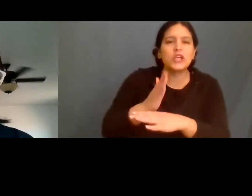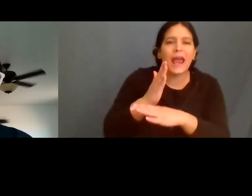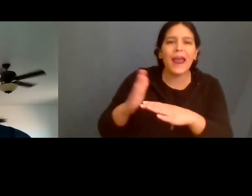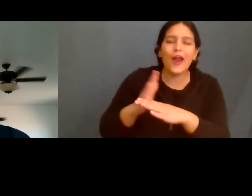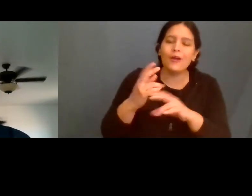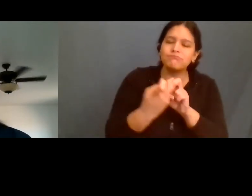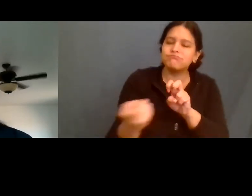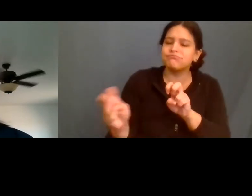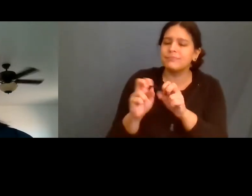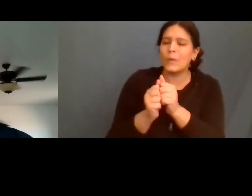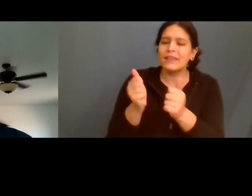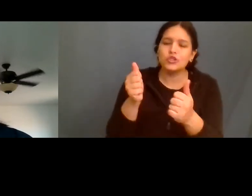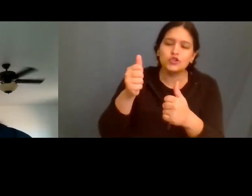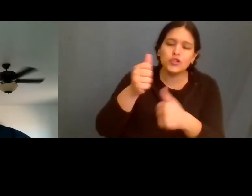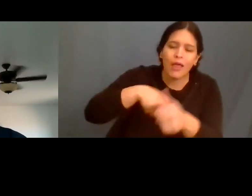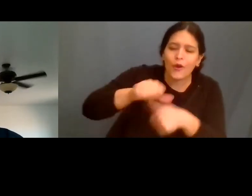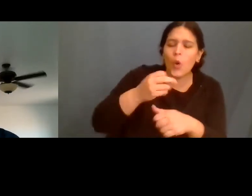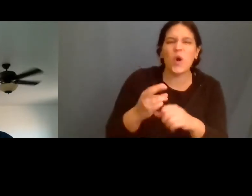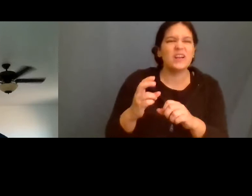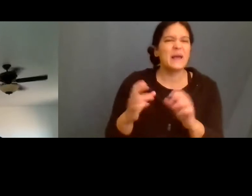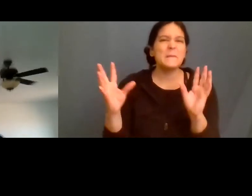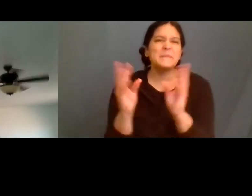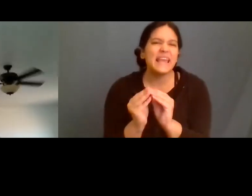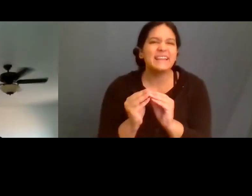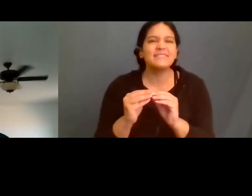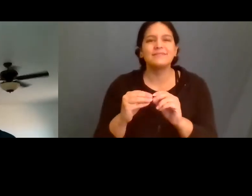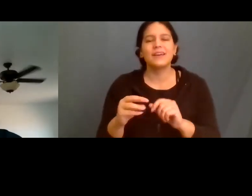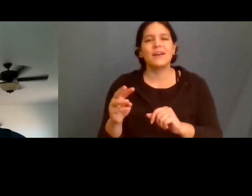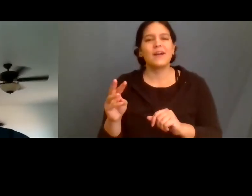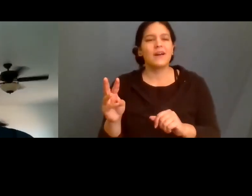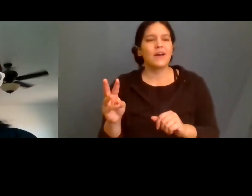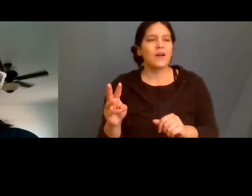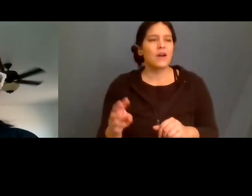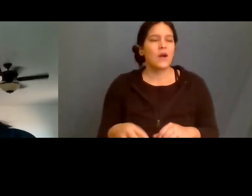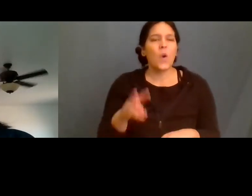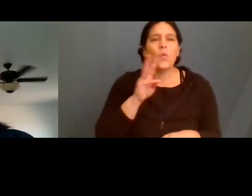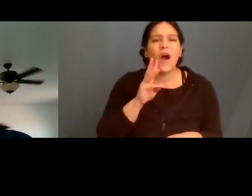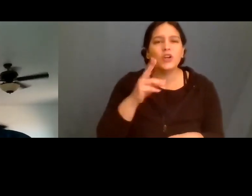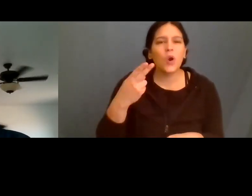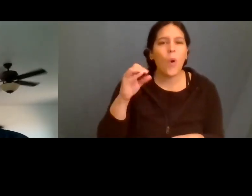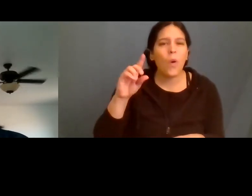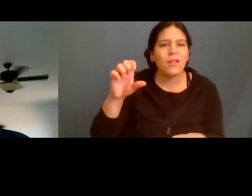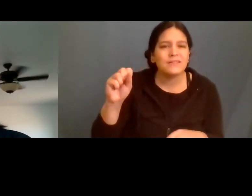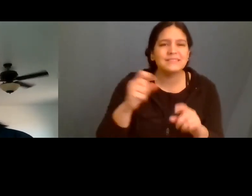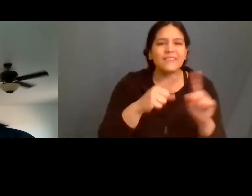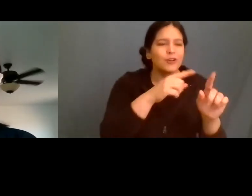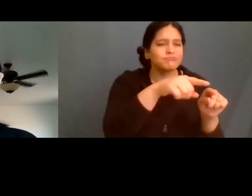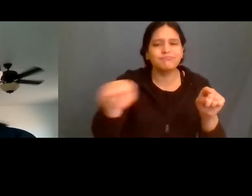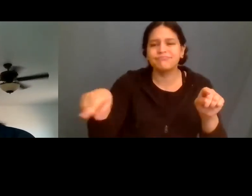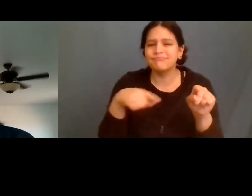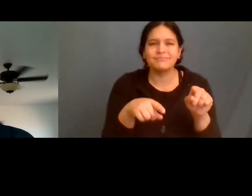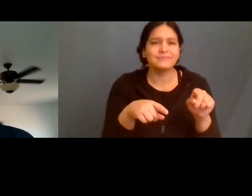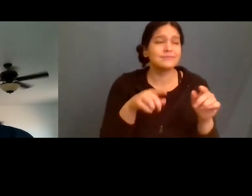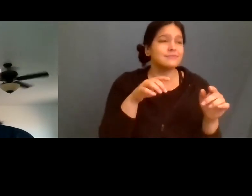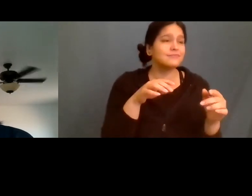meet at water holes and stuff like that. So it's nice, but I'm very thankful for all the donation that